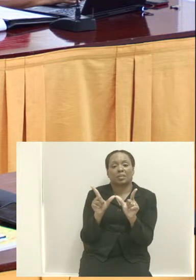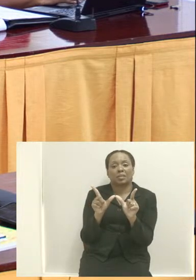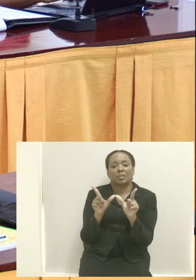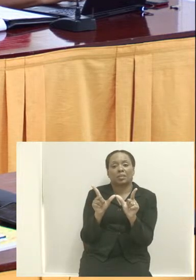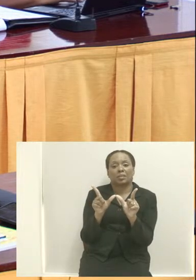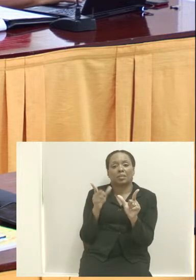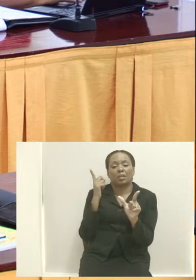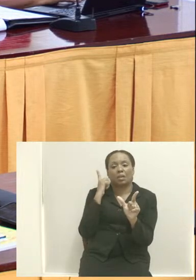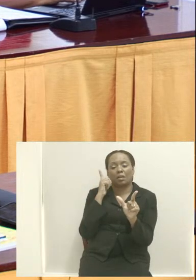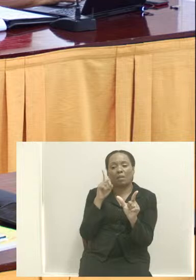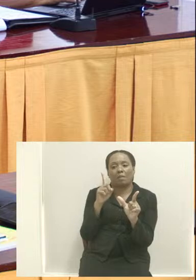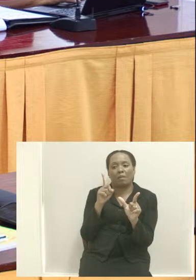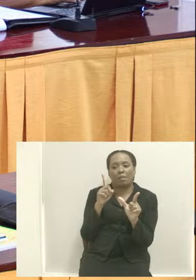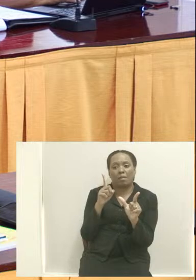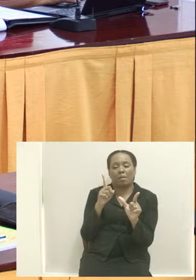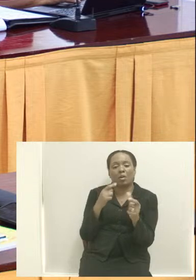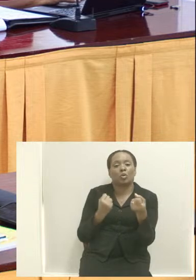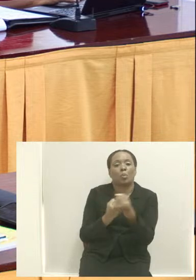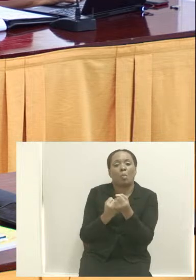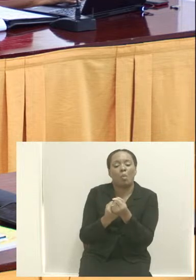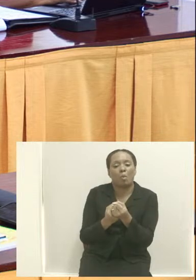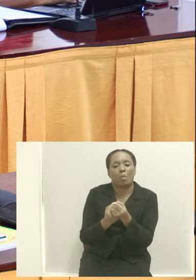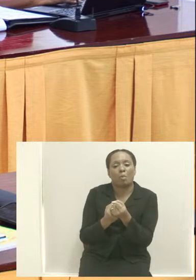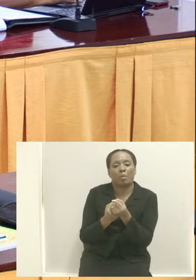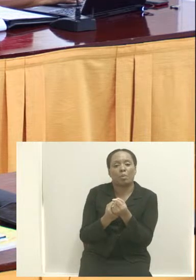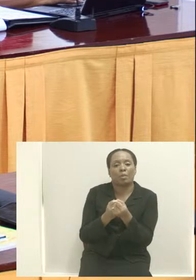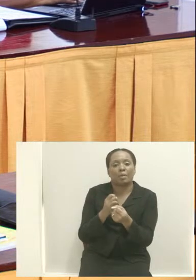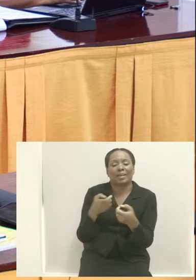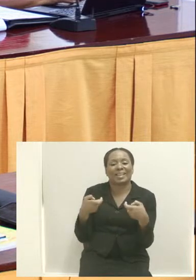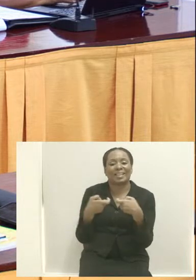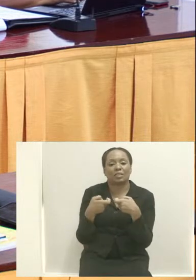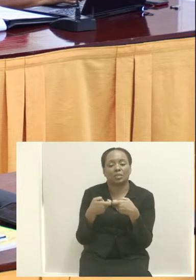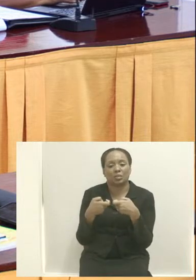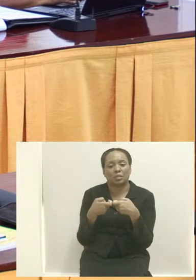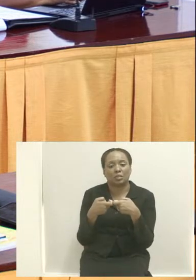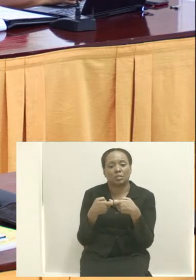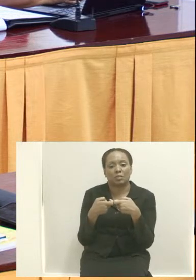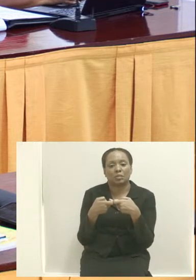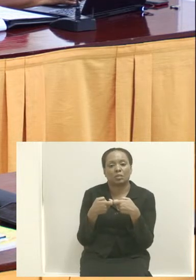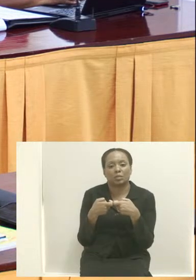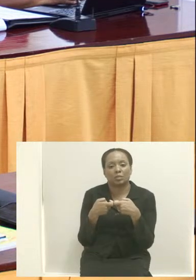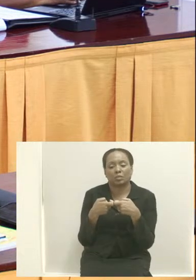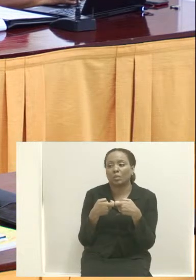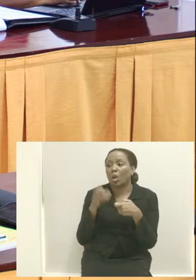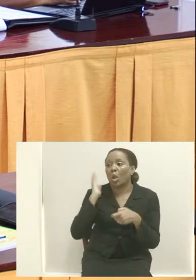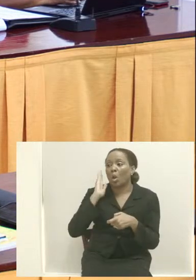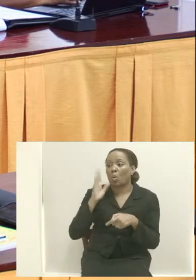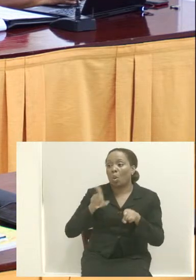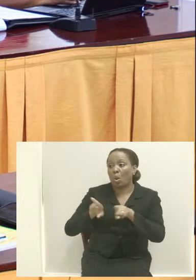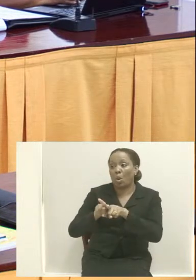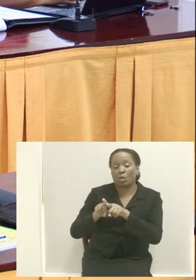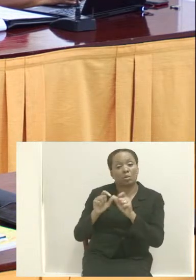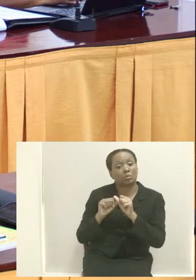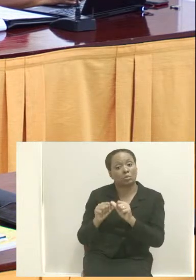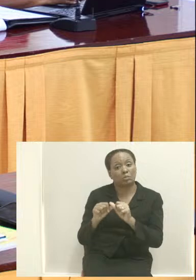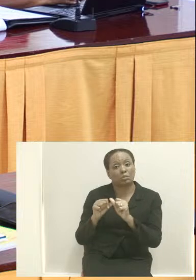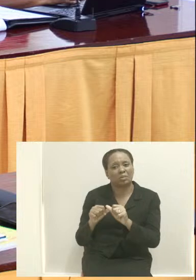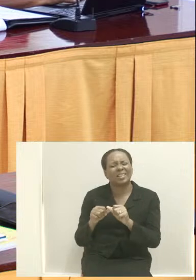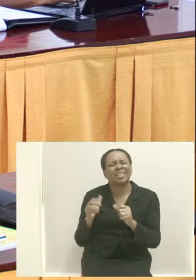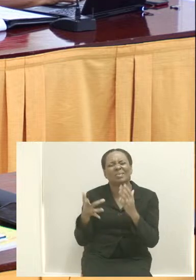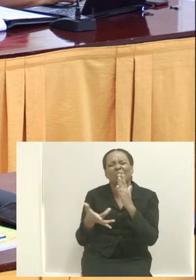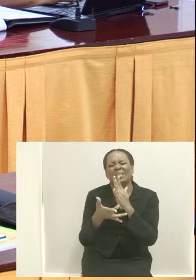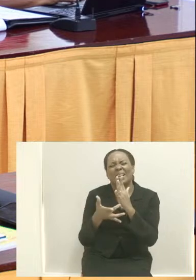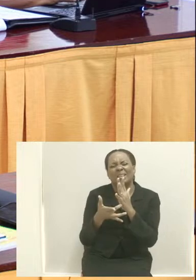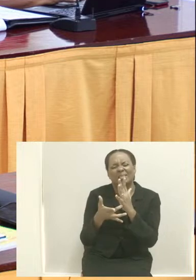continue to dispatch electricity into the grid. That is a very technical thing. But generation of electricity